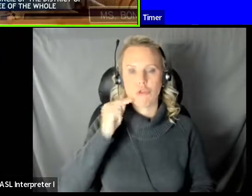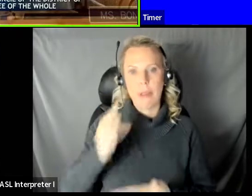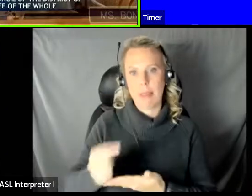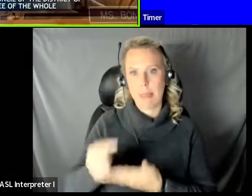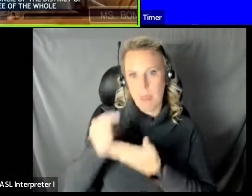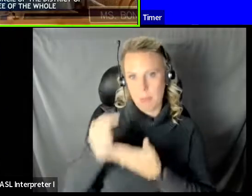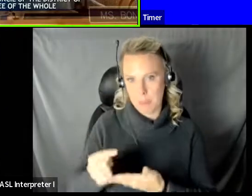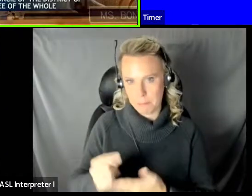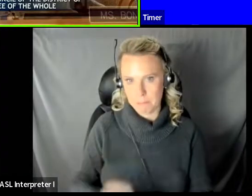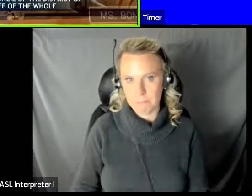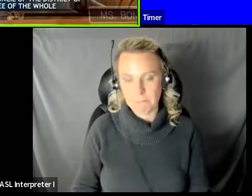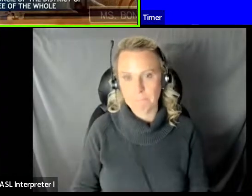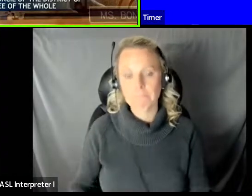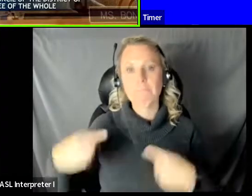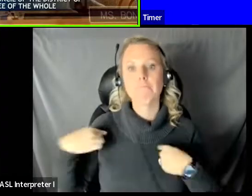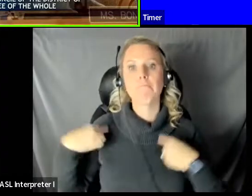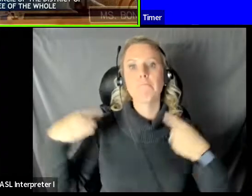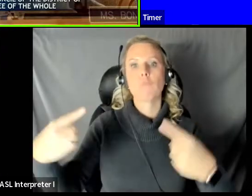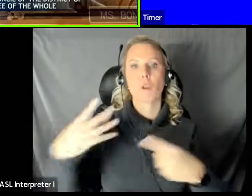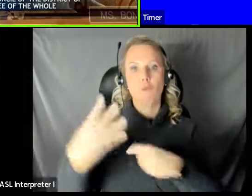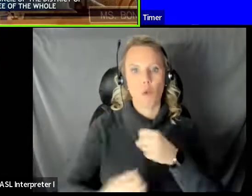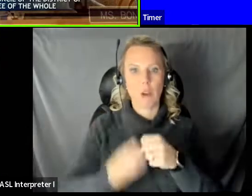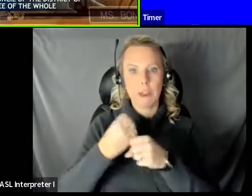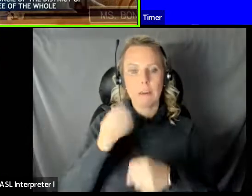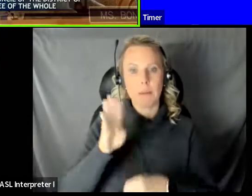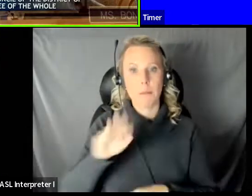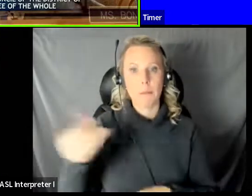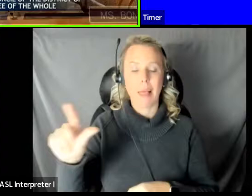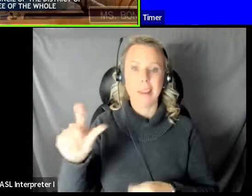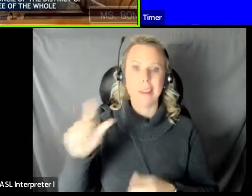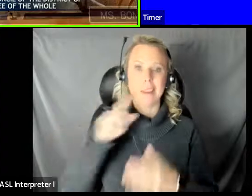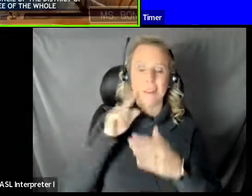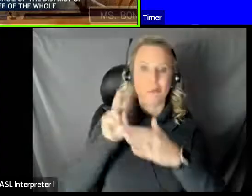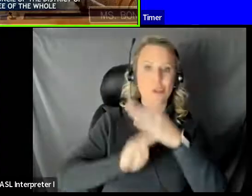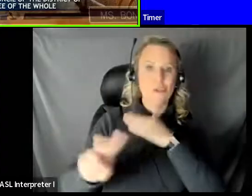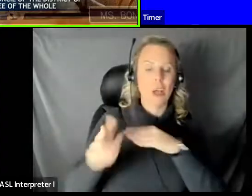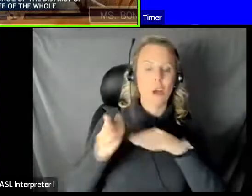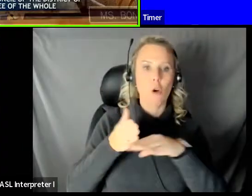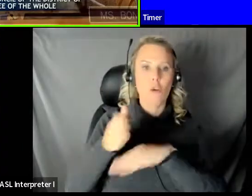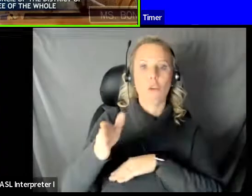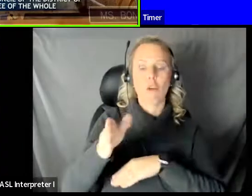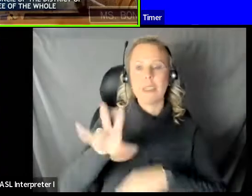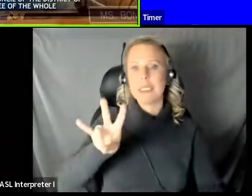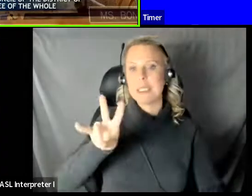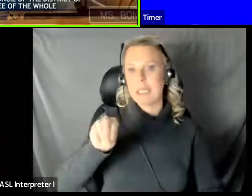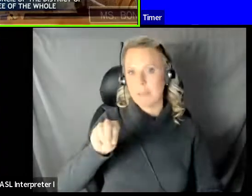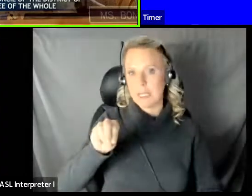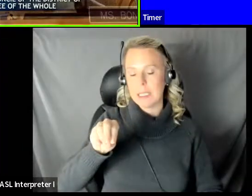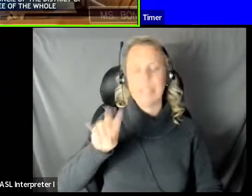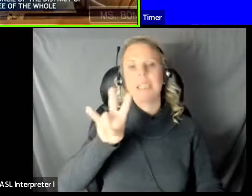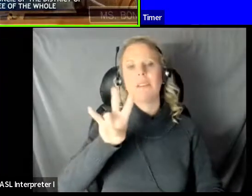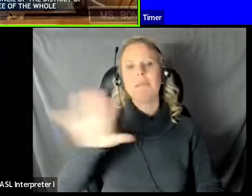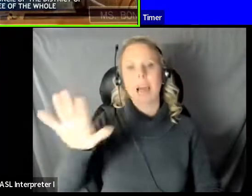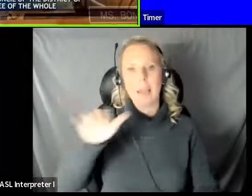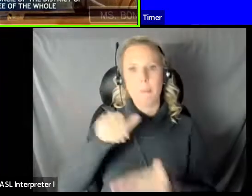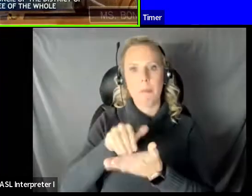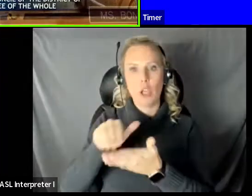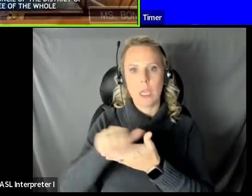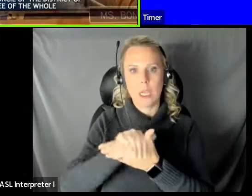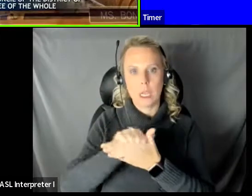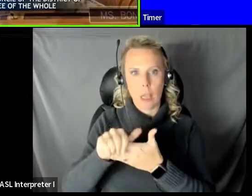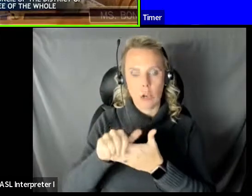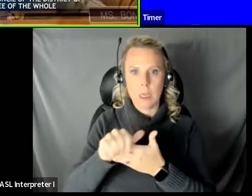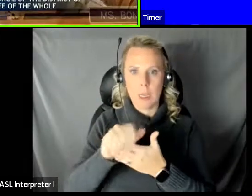therapy. Over the course of 4 years, this bill is projected to cost over $75 million and